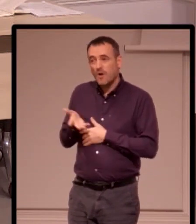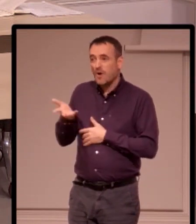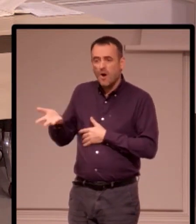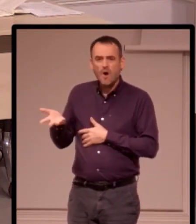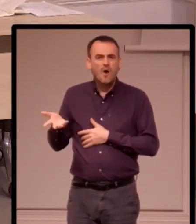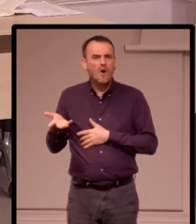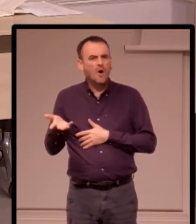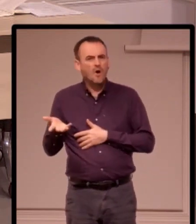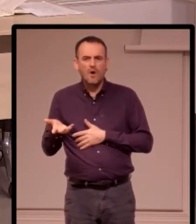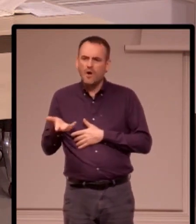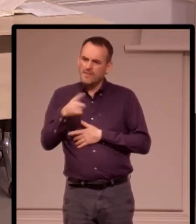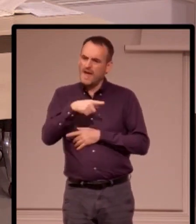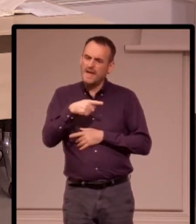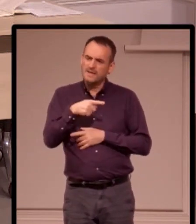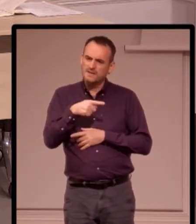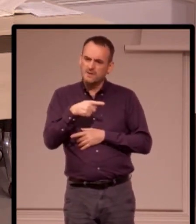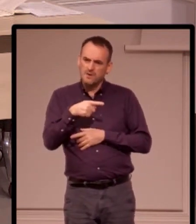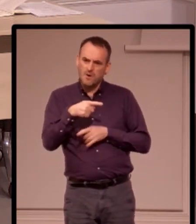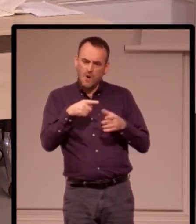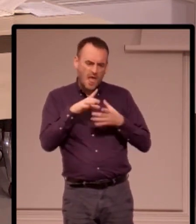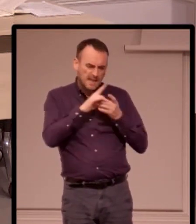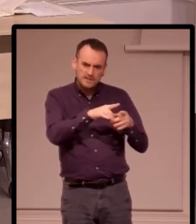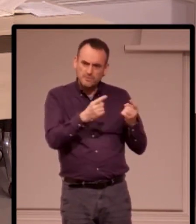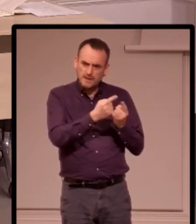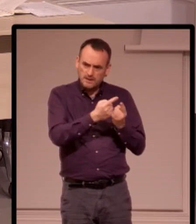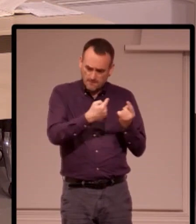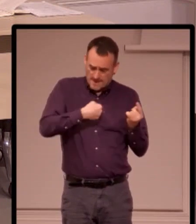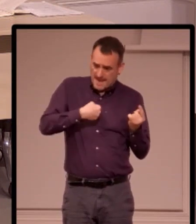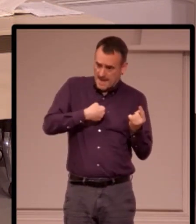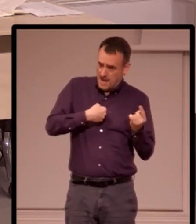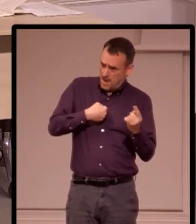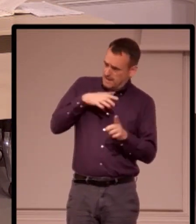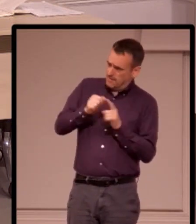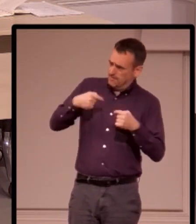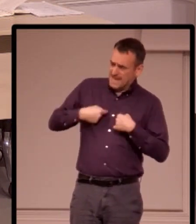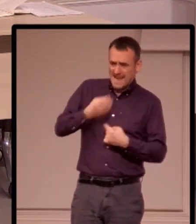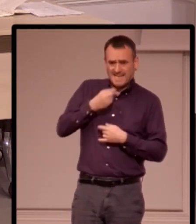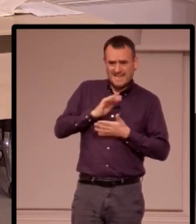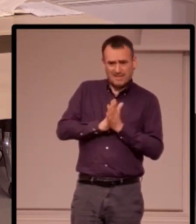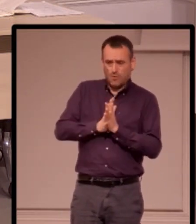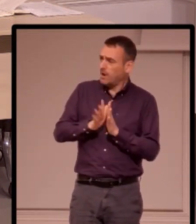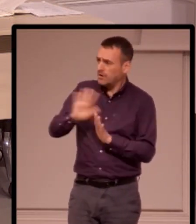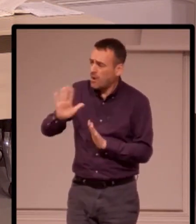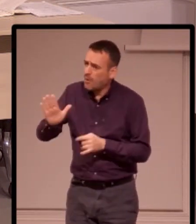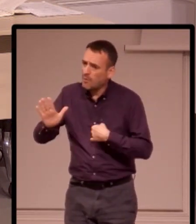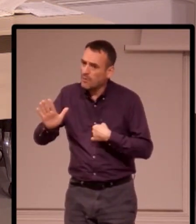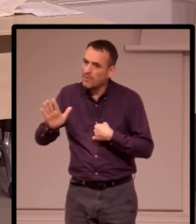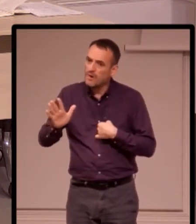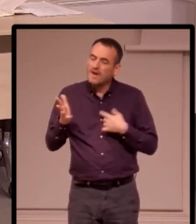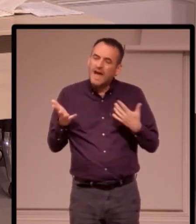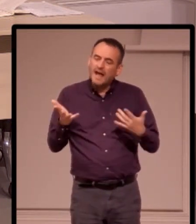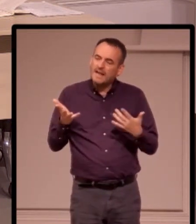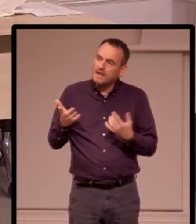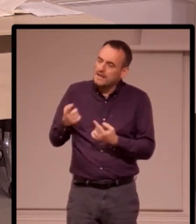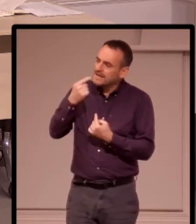eating disorder, when it actually, for me, very much was not. Being kind of told what to think, and it's very interesting what you say even about the kind